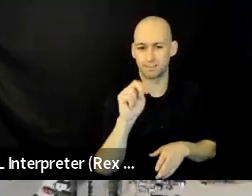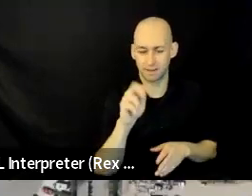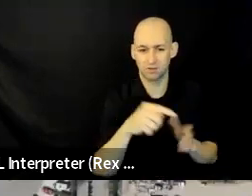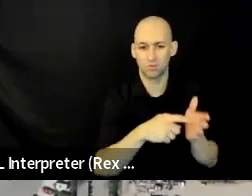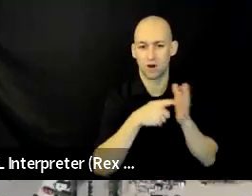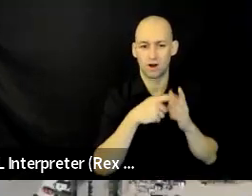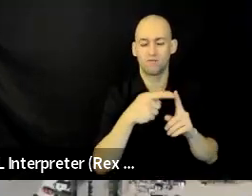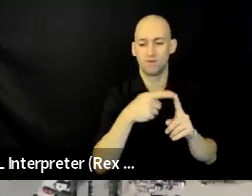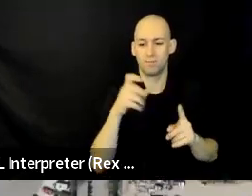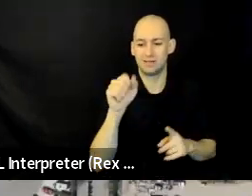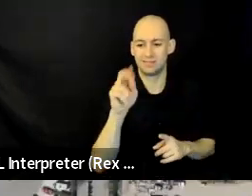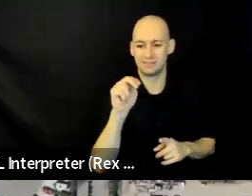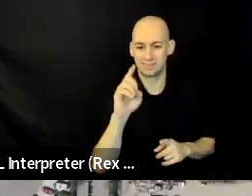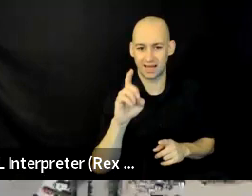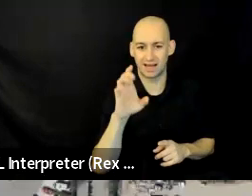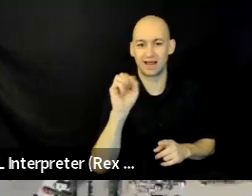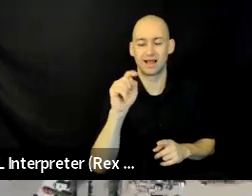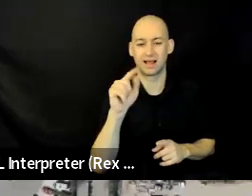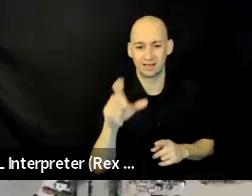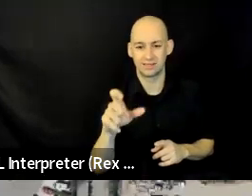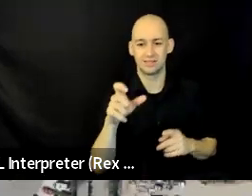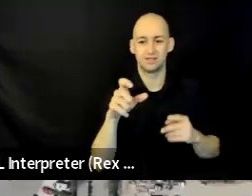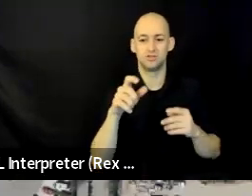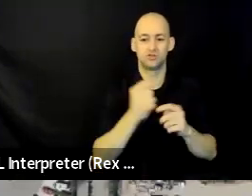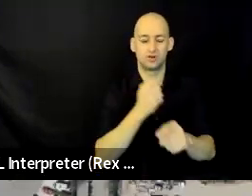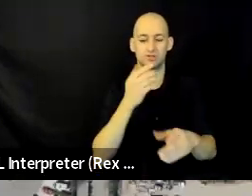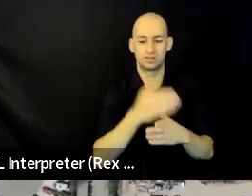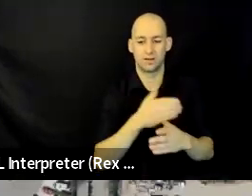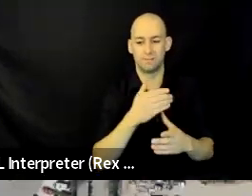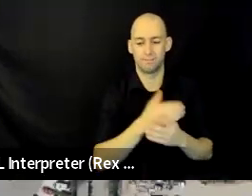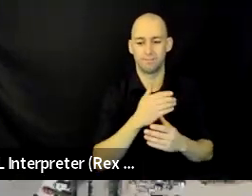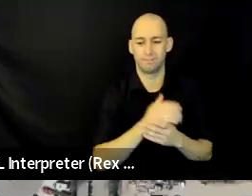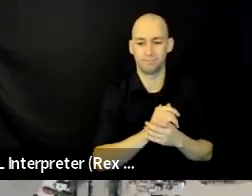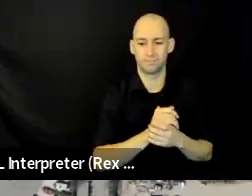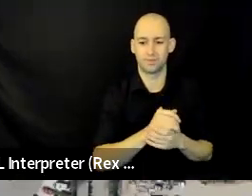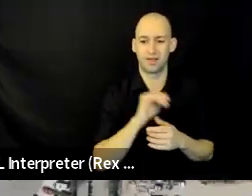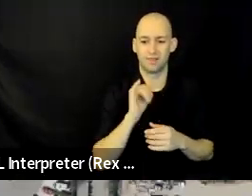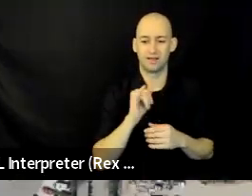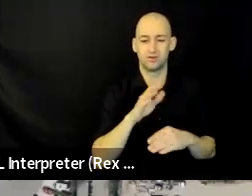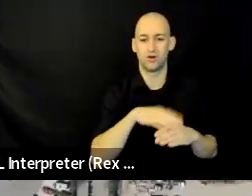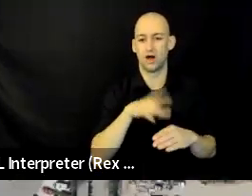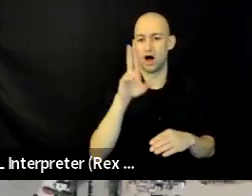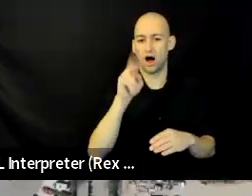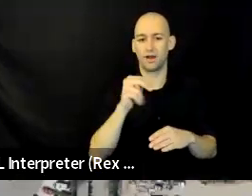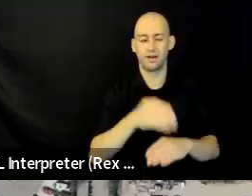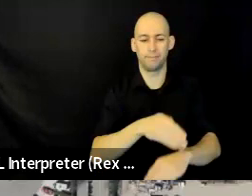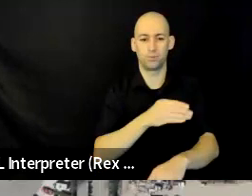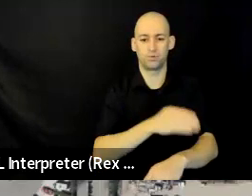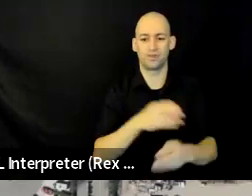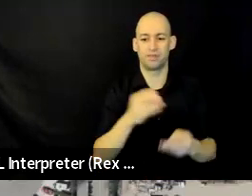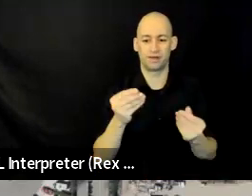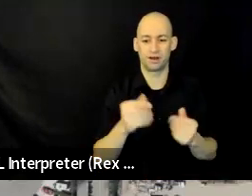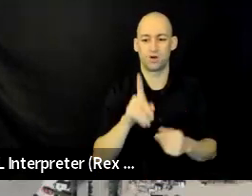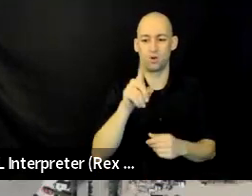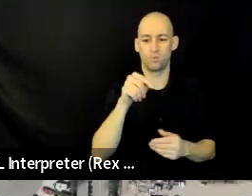Stop. The 0.1 acre area is on unimproved land, and the 1.22